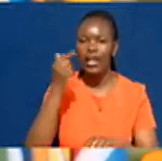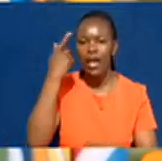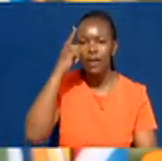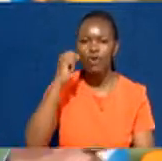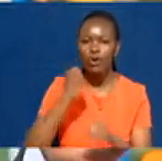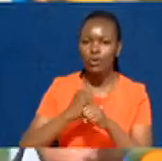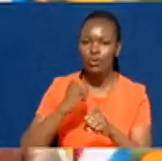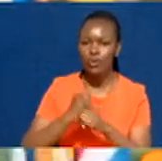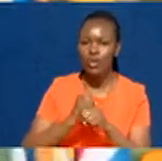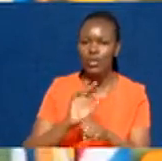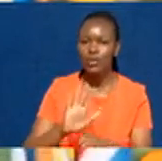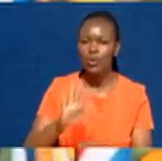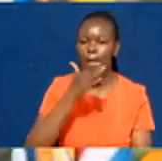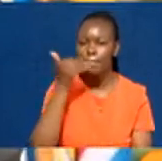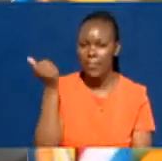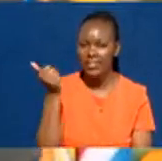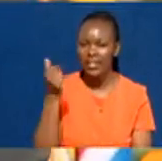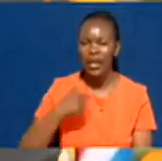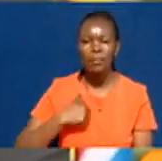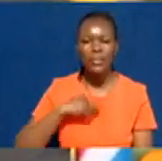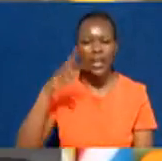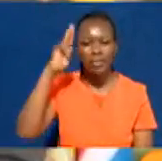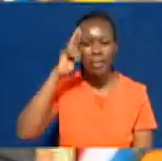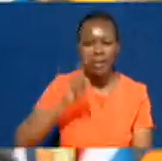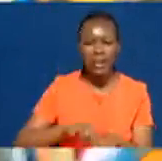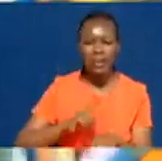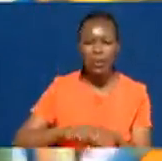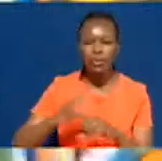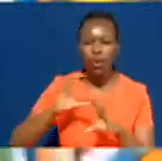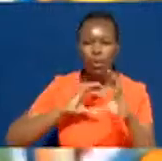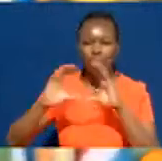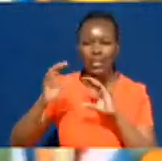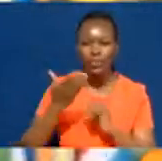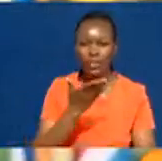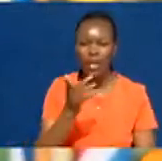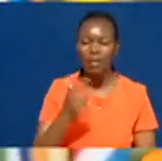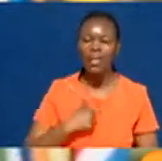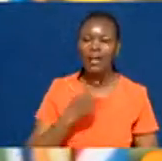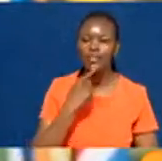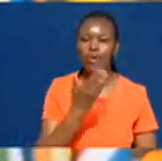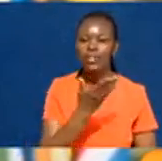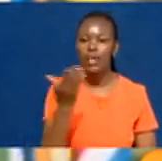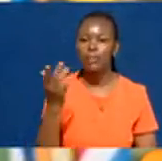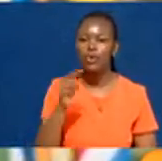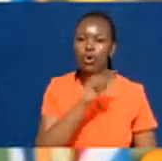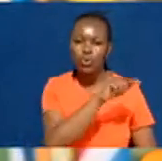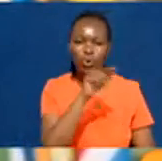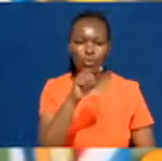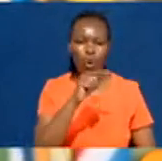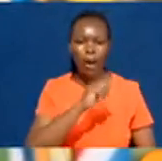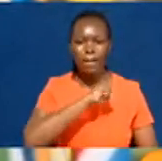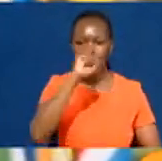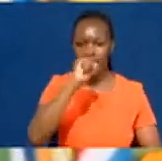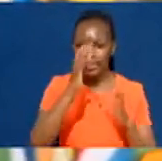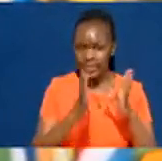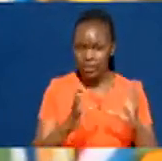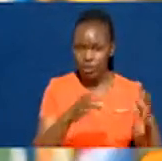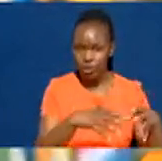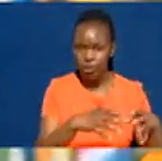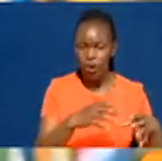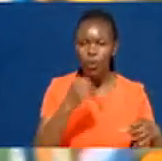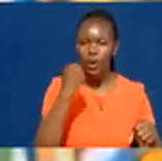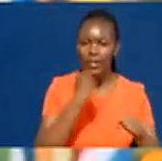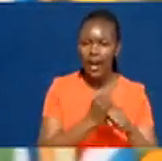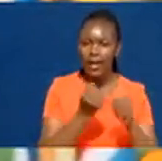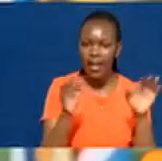your bit. I remember when I talked to them, I told them, those of us who are politicians have done our bit. We handed